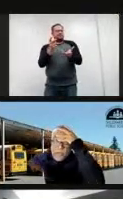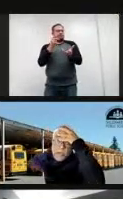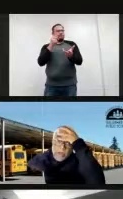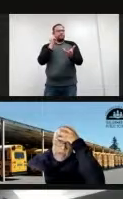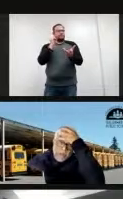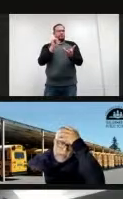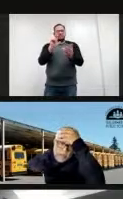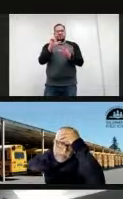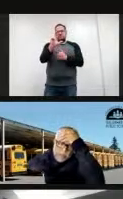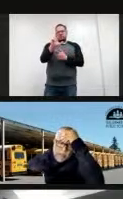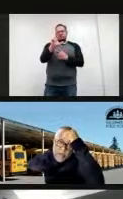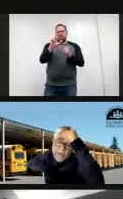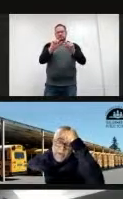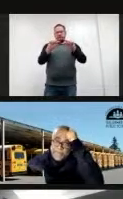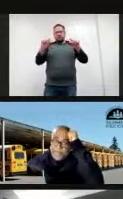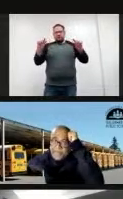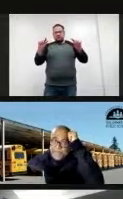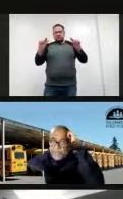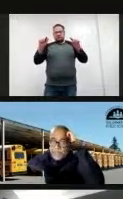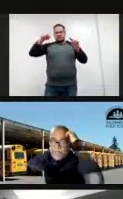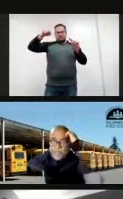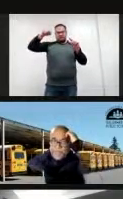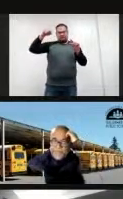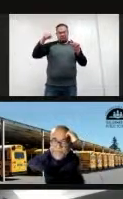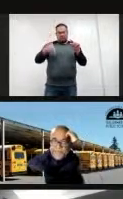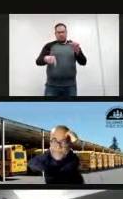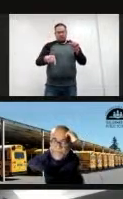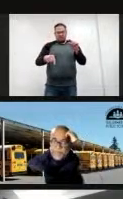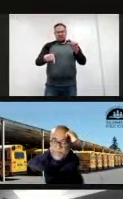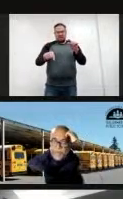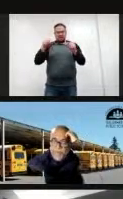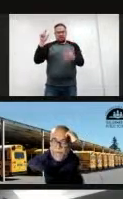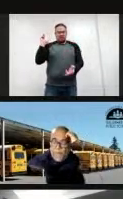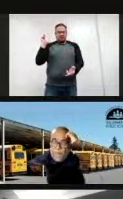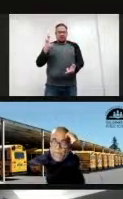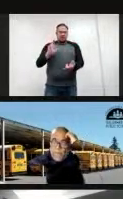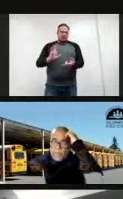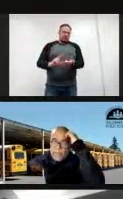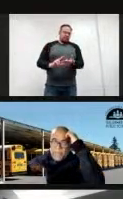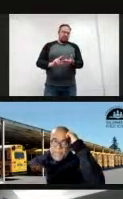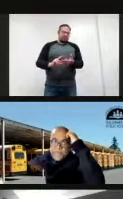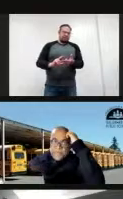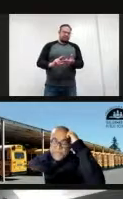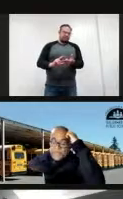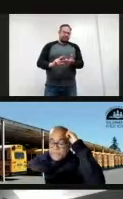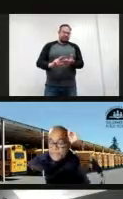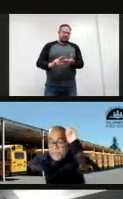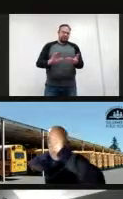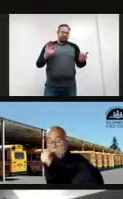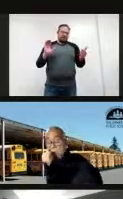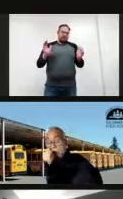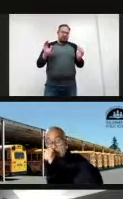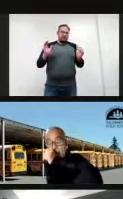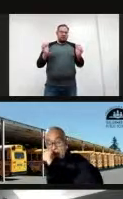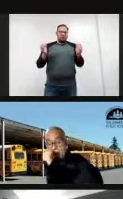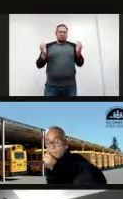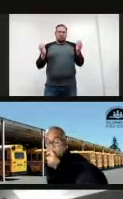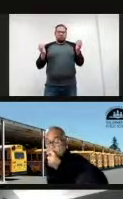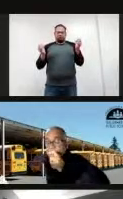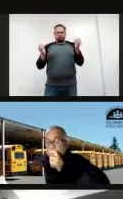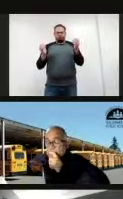there are three bars, which are the lowest. To state perhaps the obvious, the lowest comparison is whichever of those 10